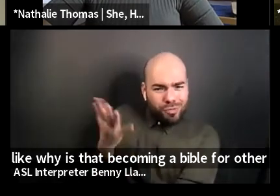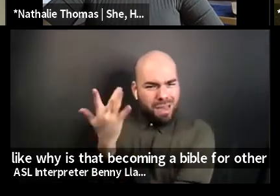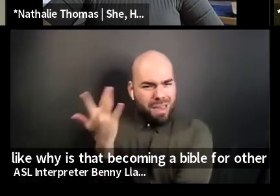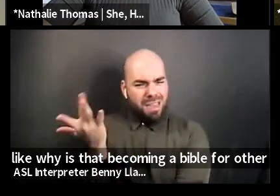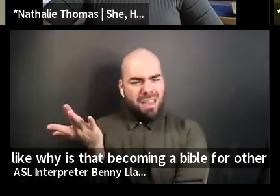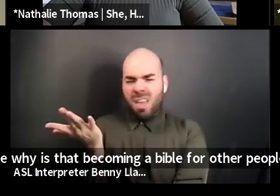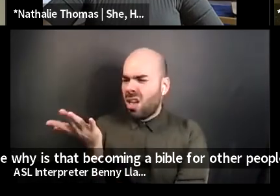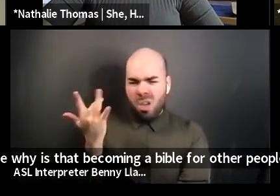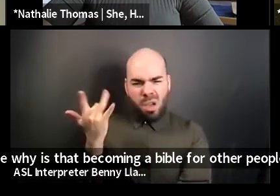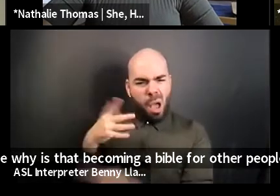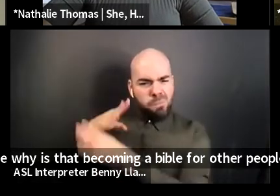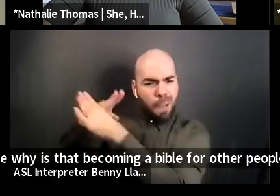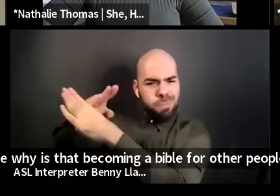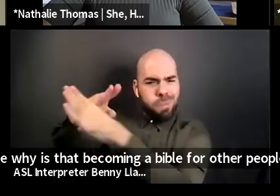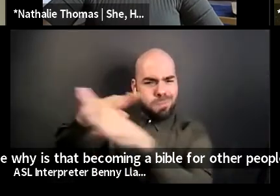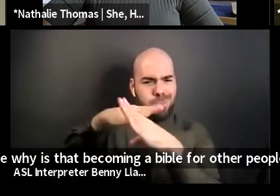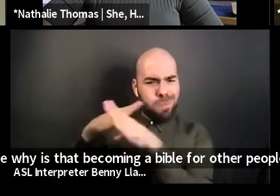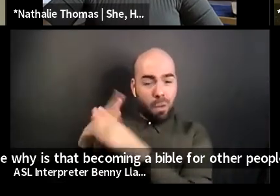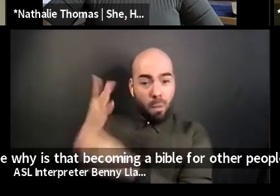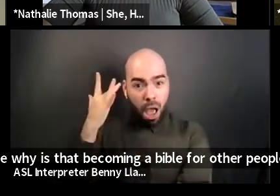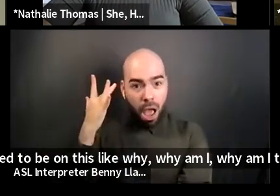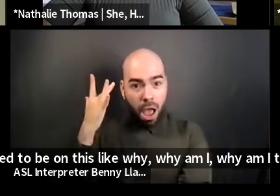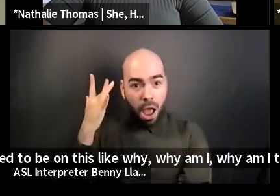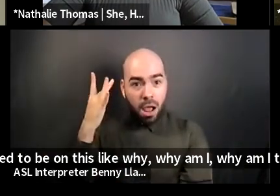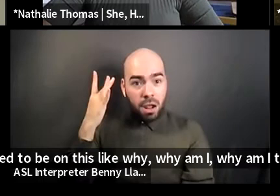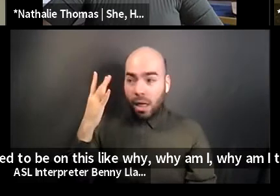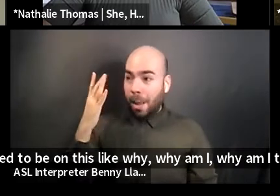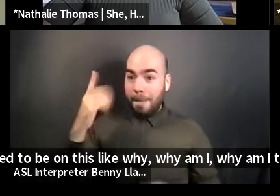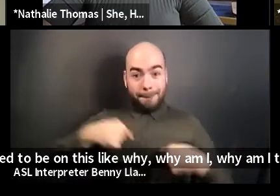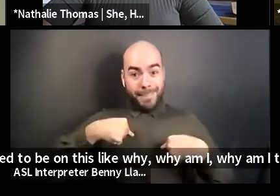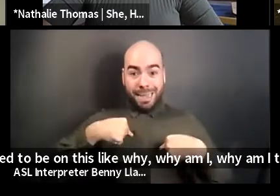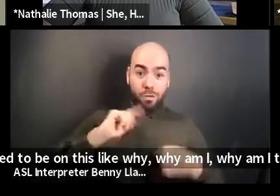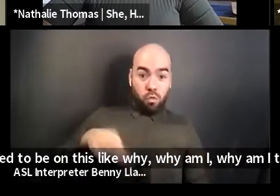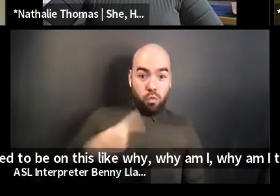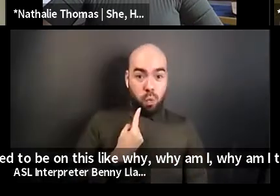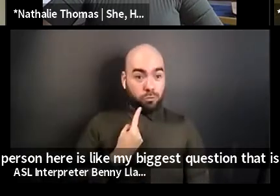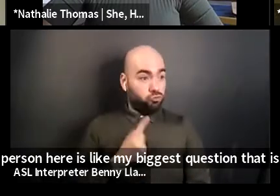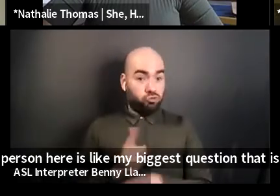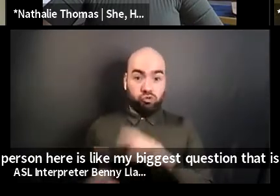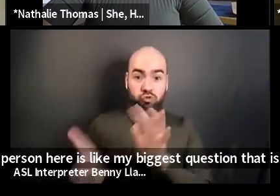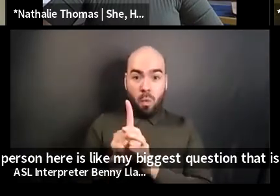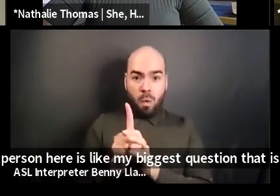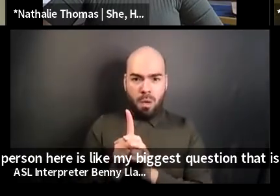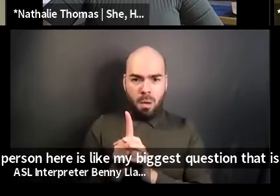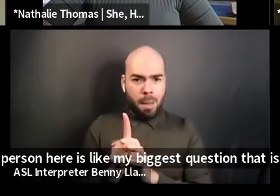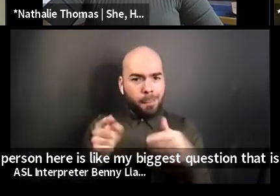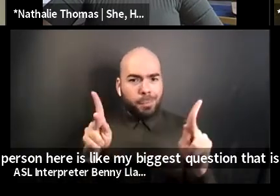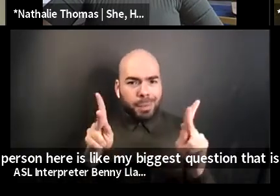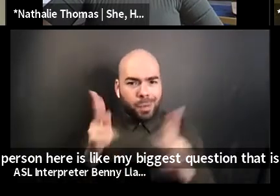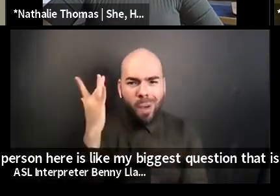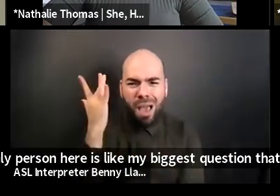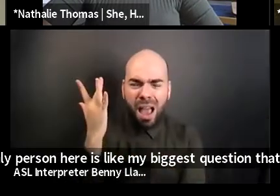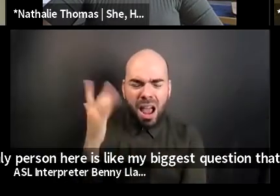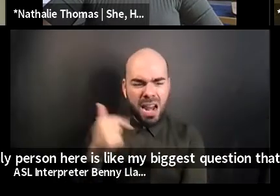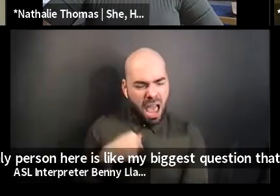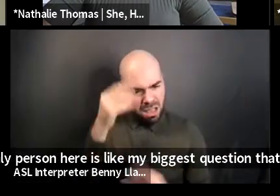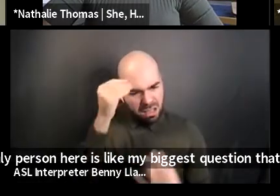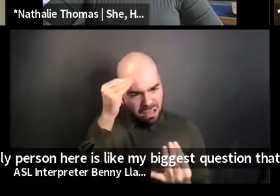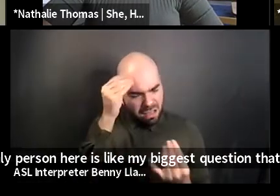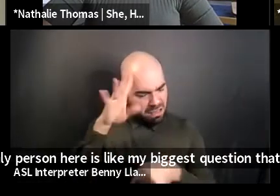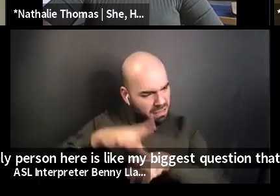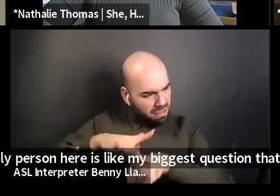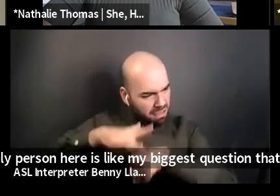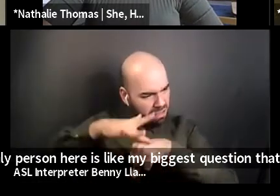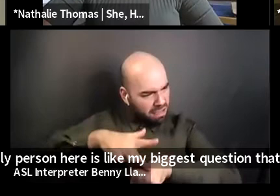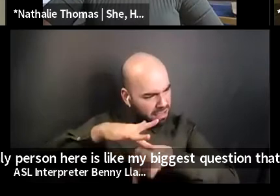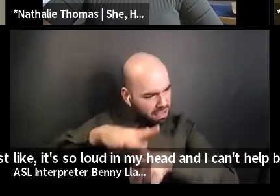why am I the only person here is like my biggest question that is like is so loud in my head, and I can't help it when you